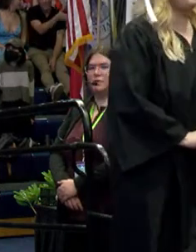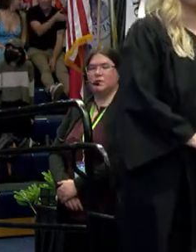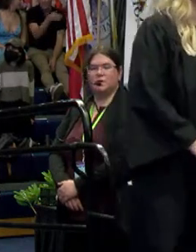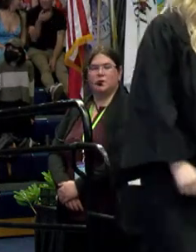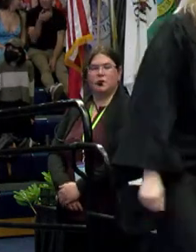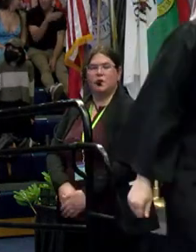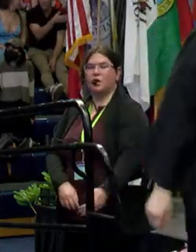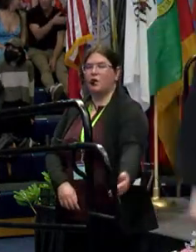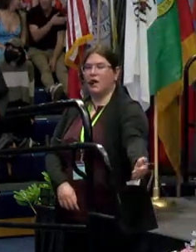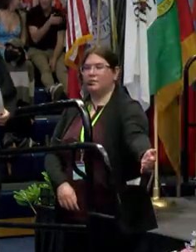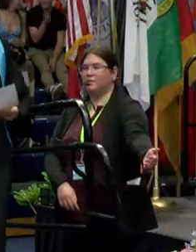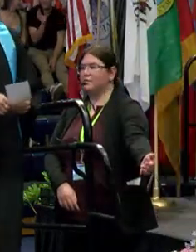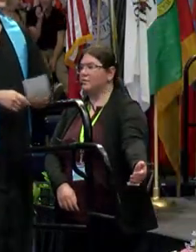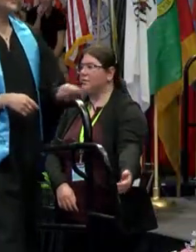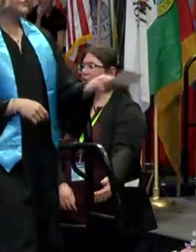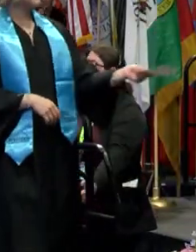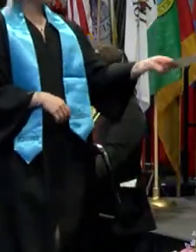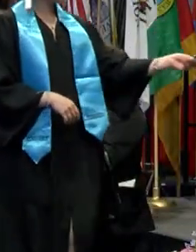Ashley Baker.